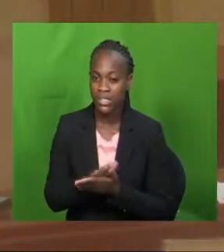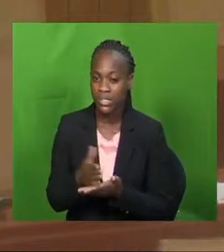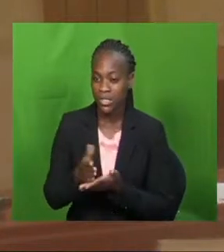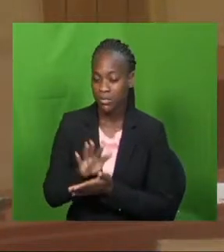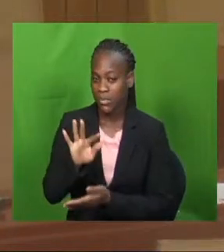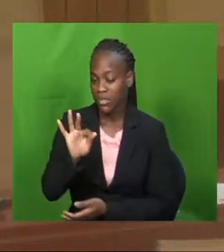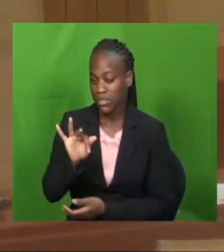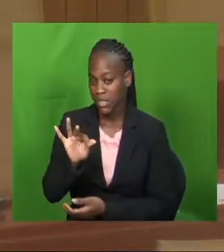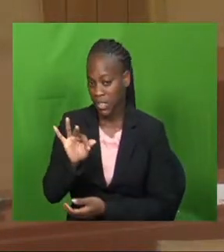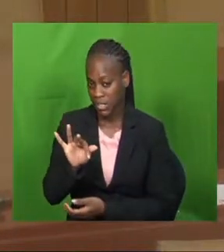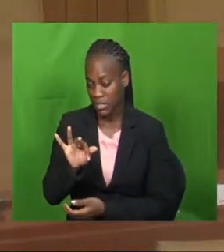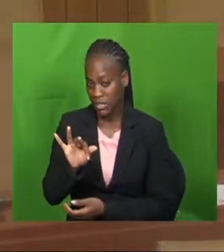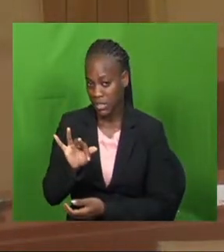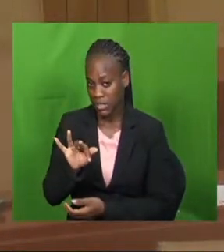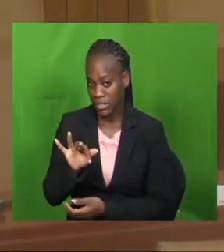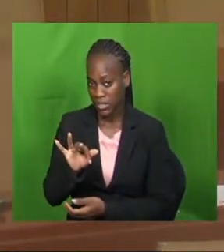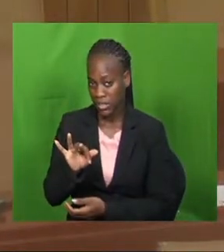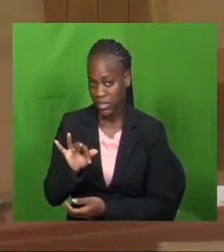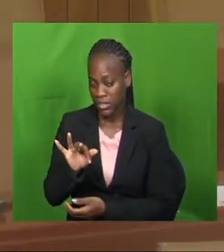19,